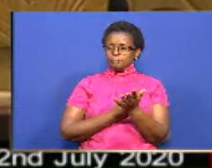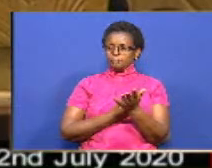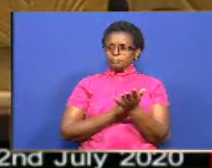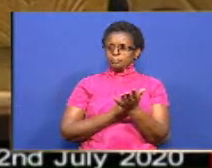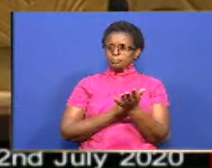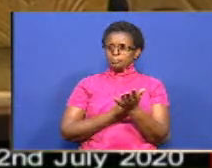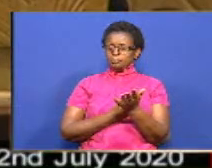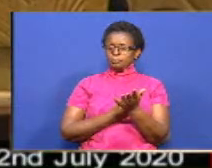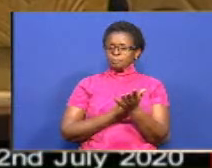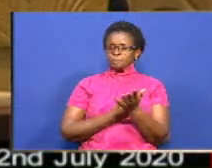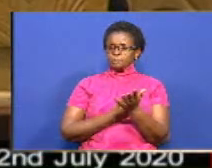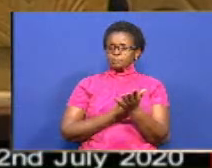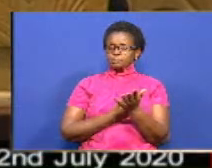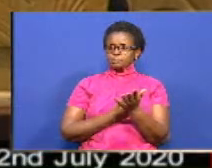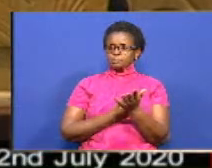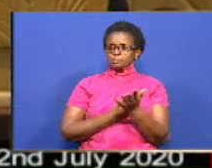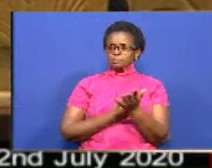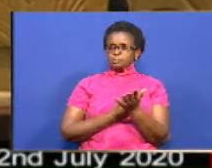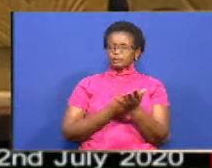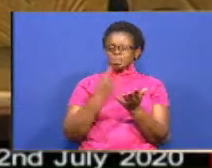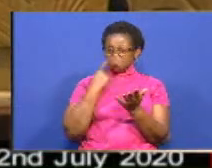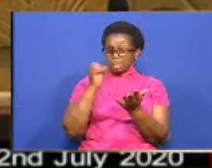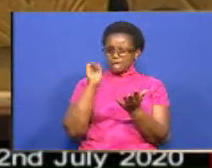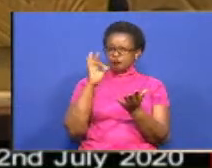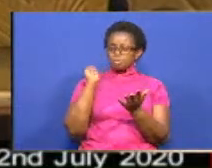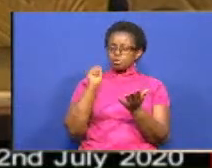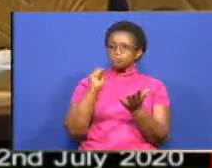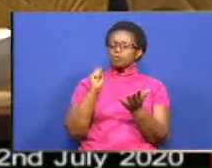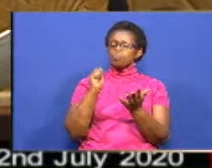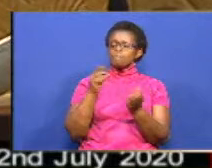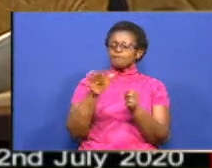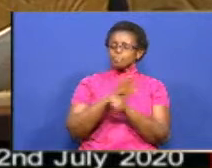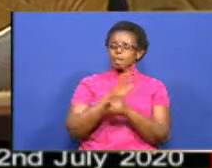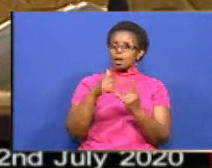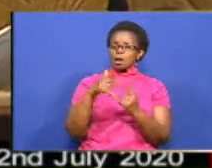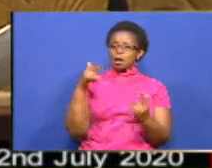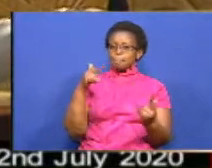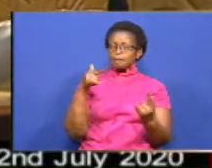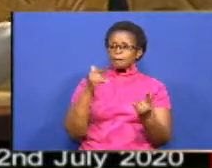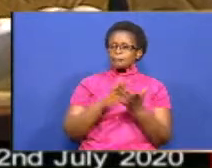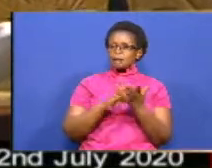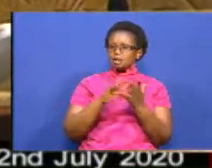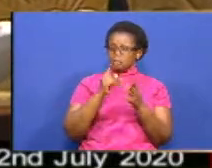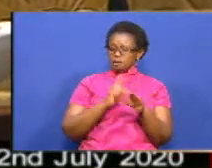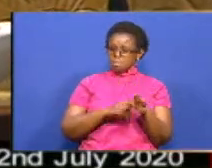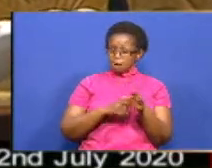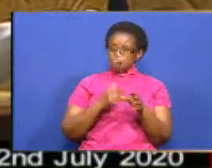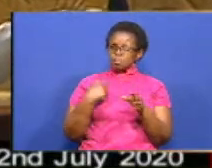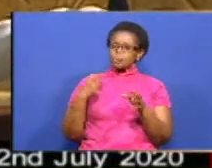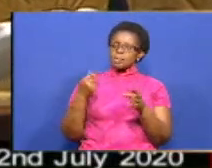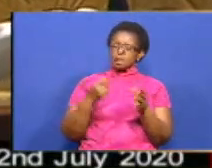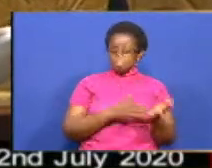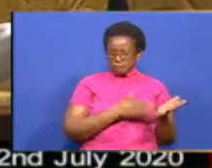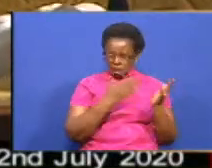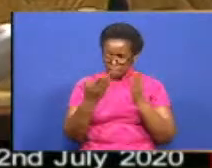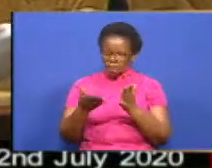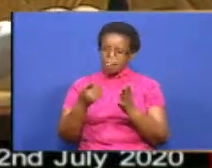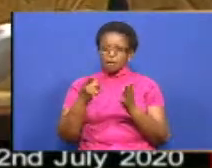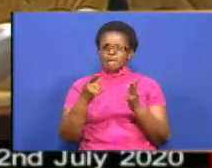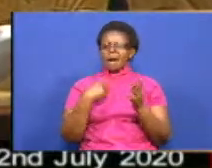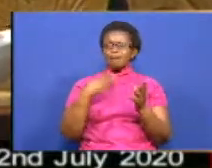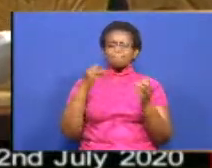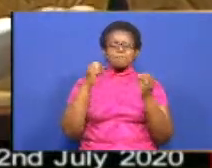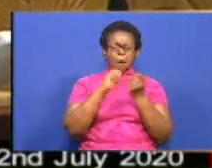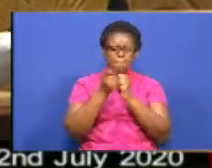bridge the gap so that what comes to the House is not so many of those amendments. Where there